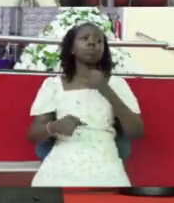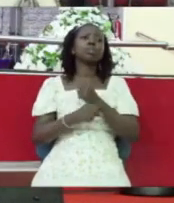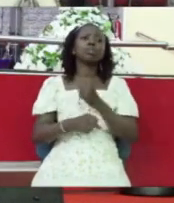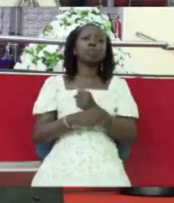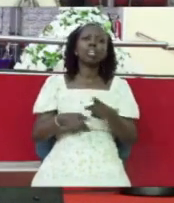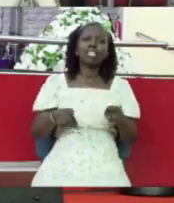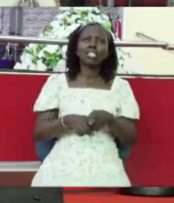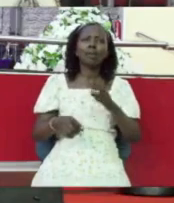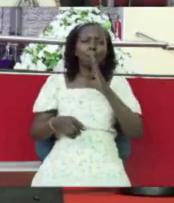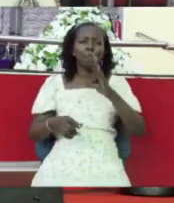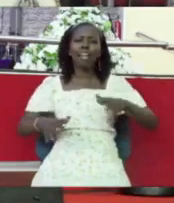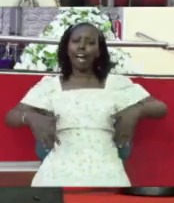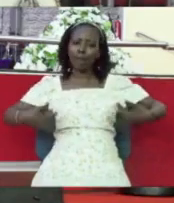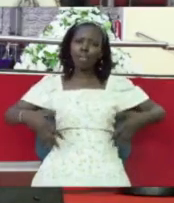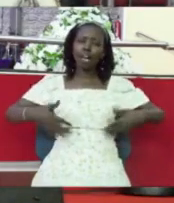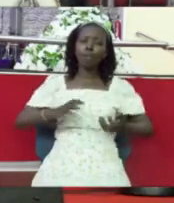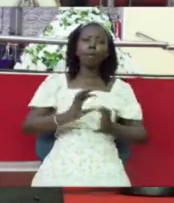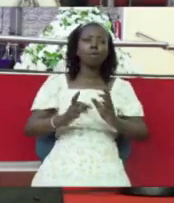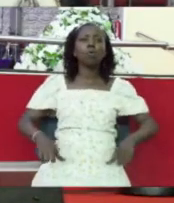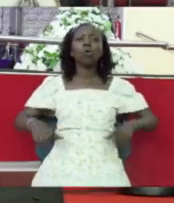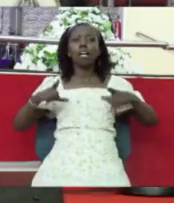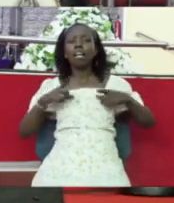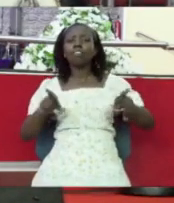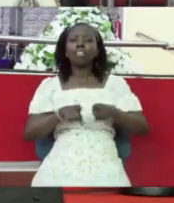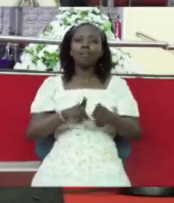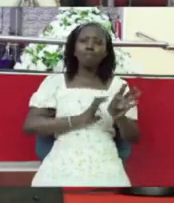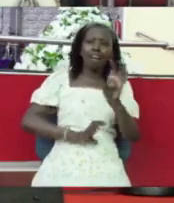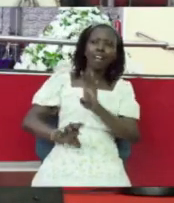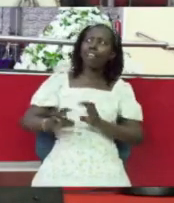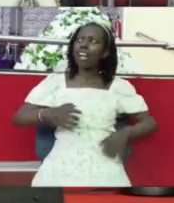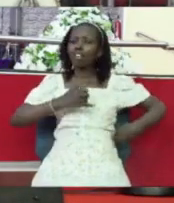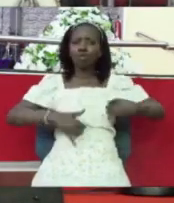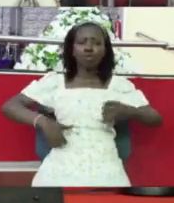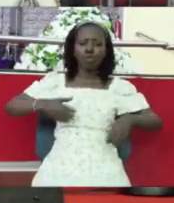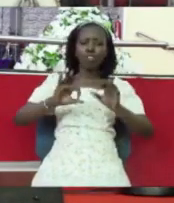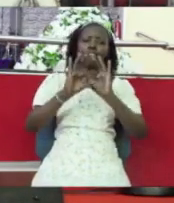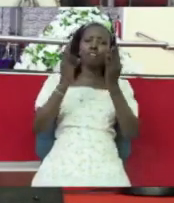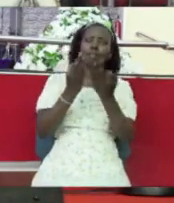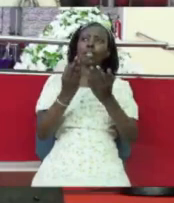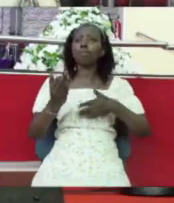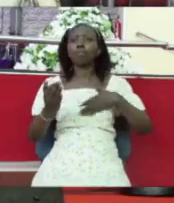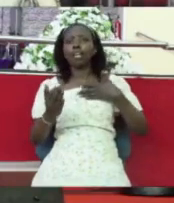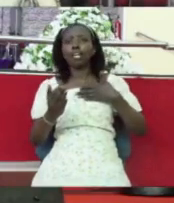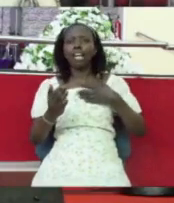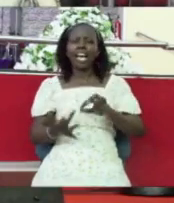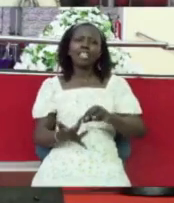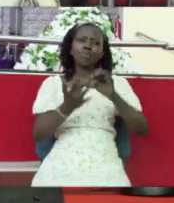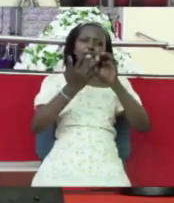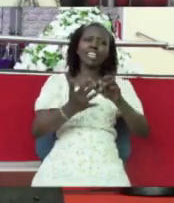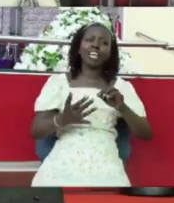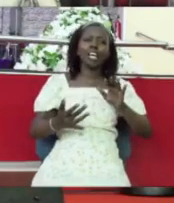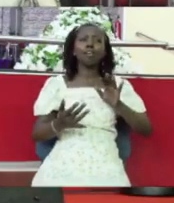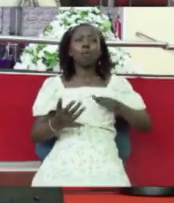about life. Nataka kusisimuka kuhusu maisha. I want to enjoy my family. Nataka kufurahia familia yangu. Especially my wife.